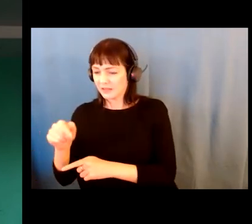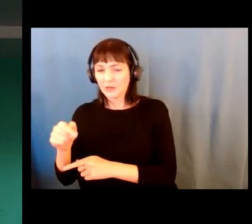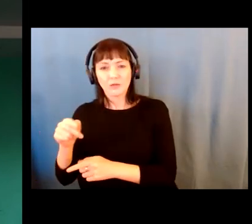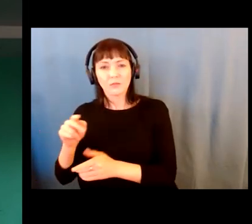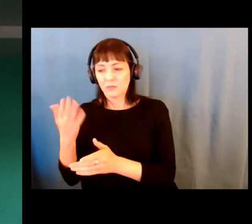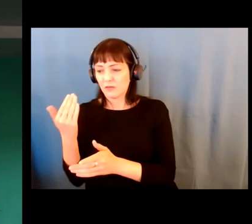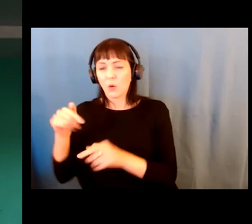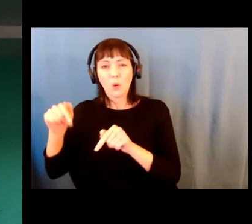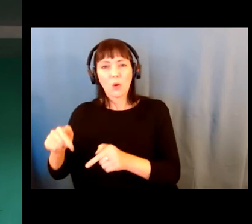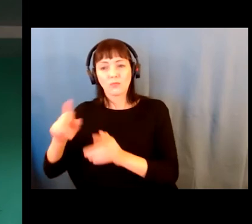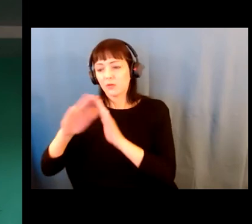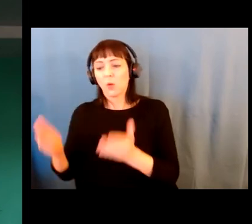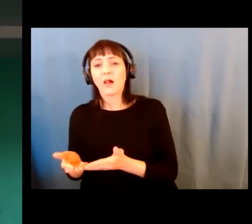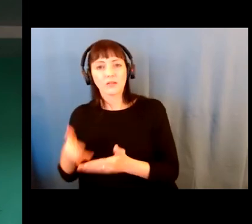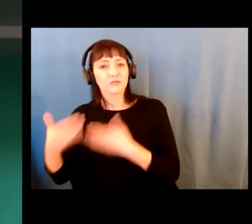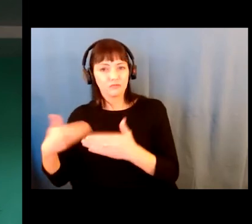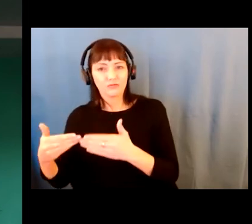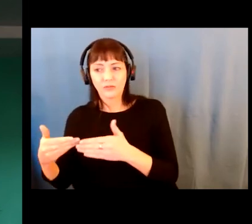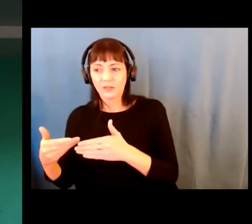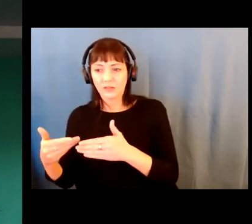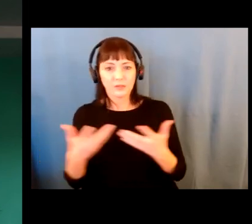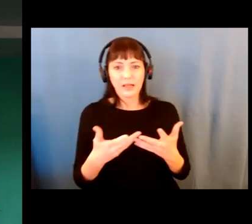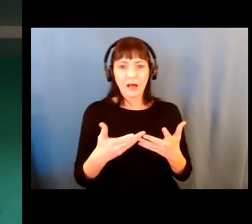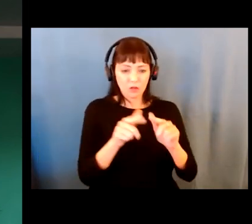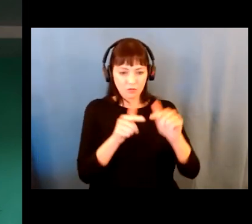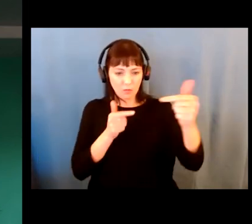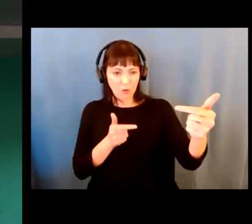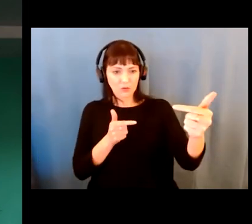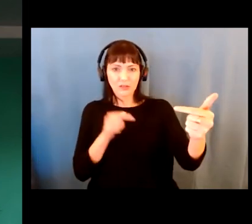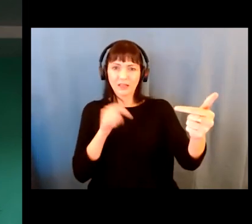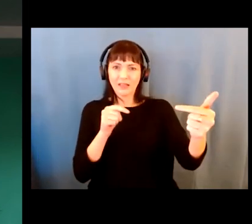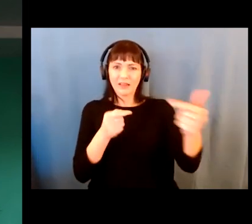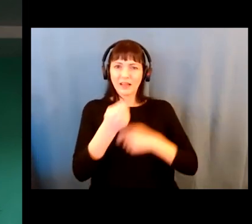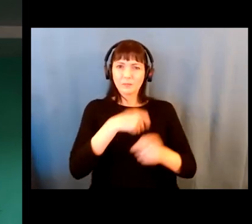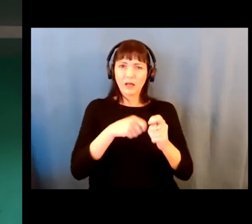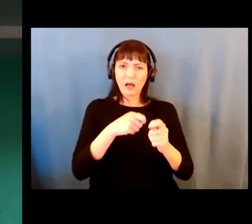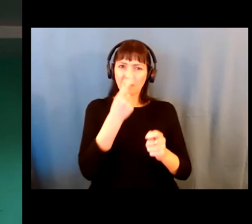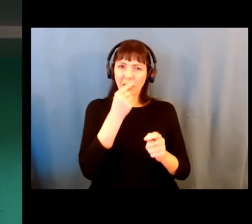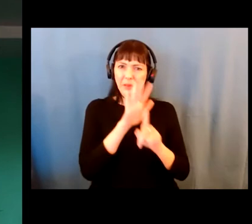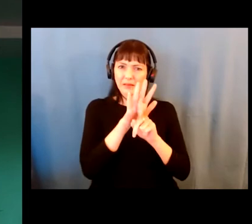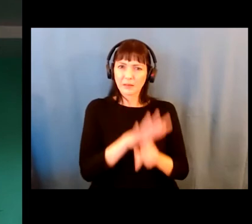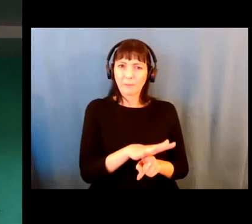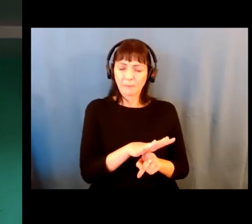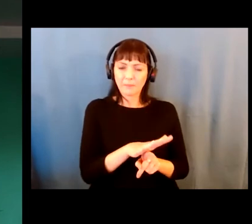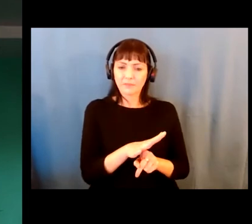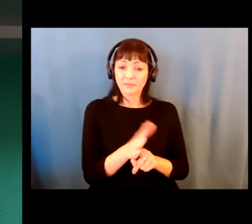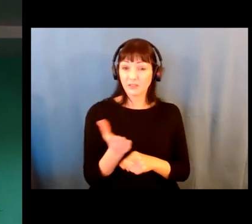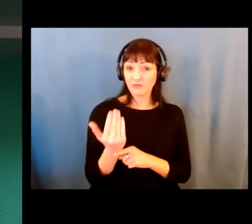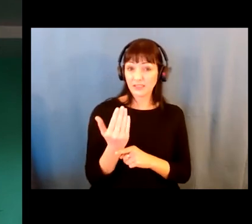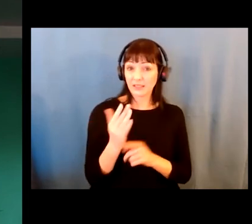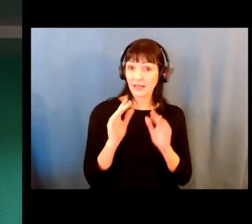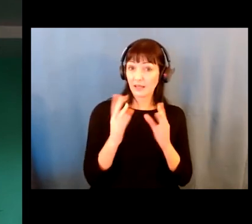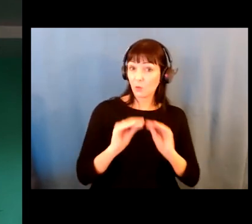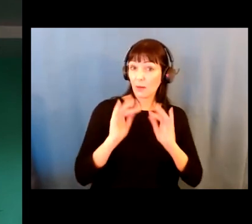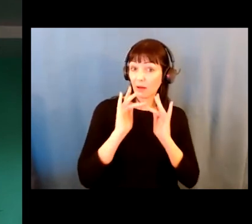to a webinar last week, which the title was around diversity, access, and